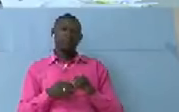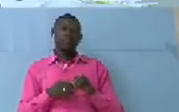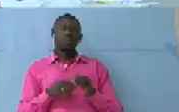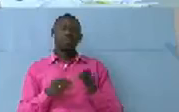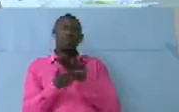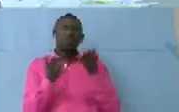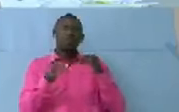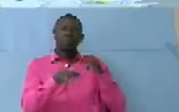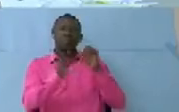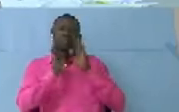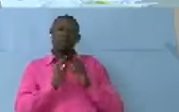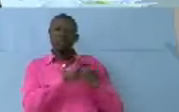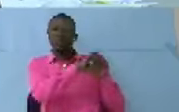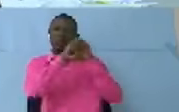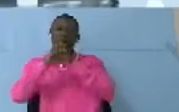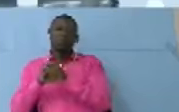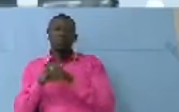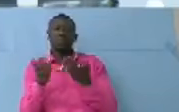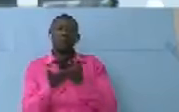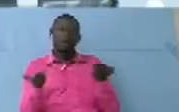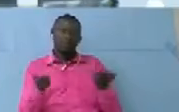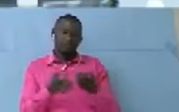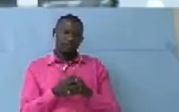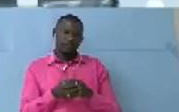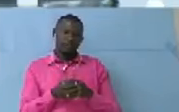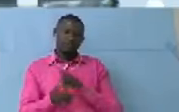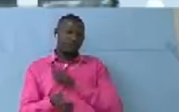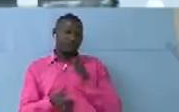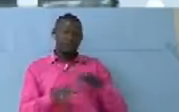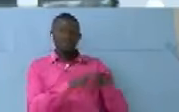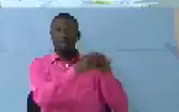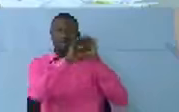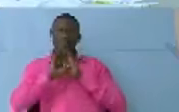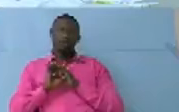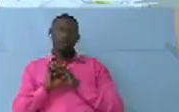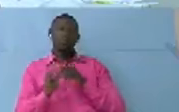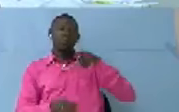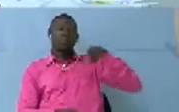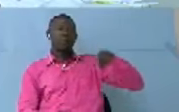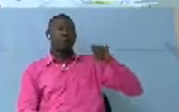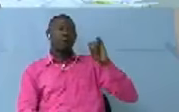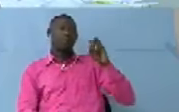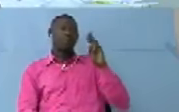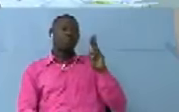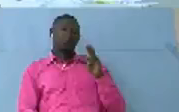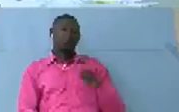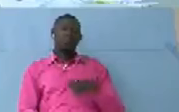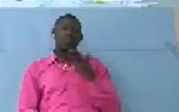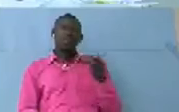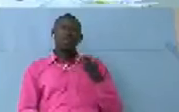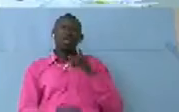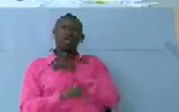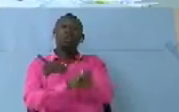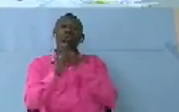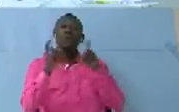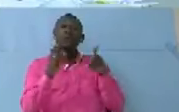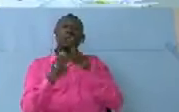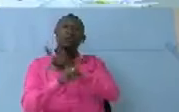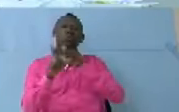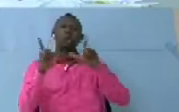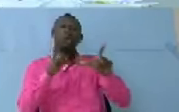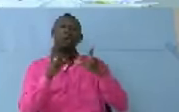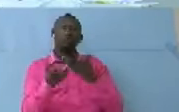Samba. In Samba PIU. We are taken to the PIU. Where is the PIU located, or was it located? PIU, whatever